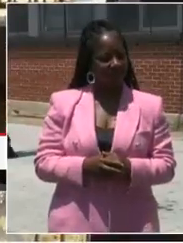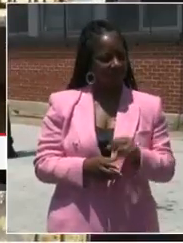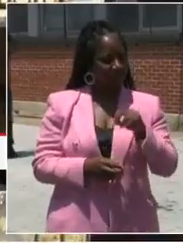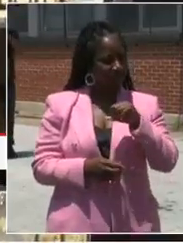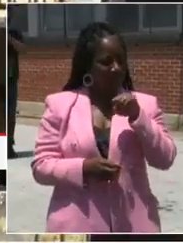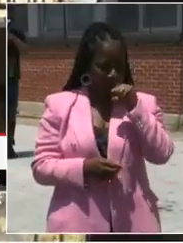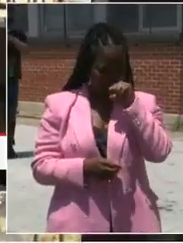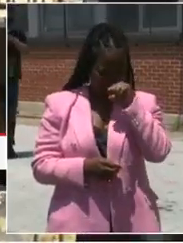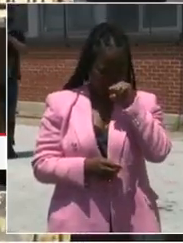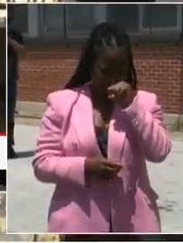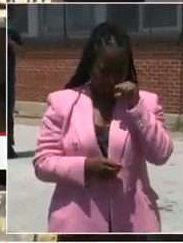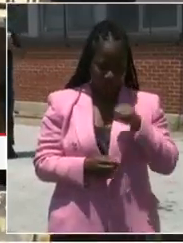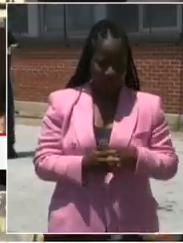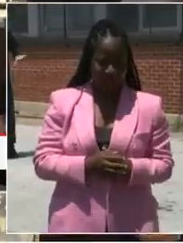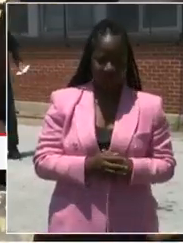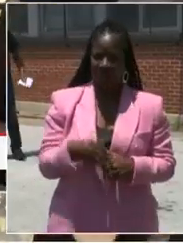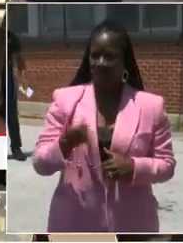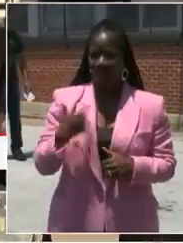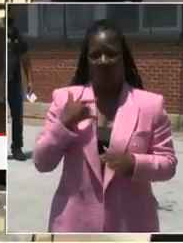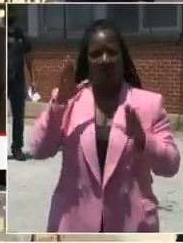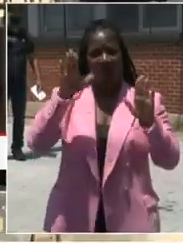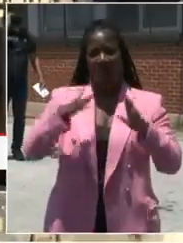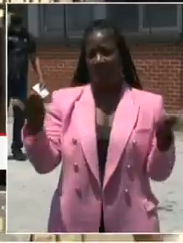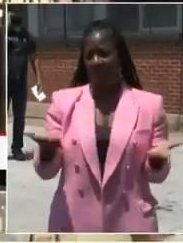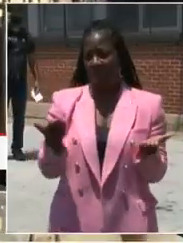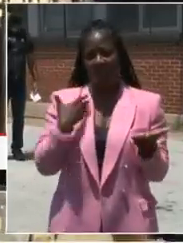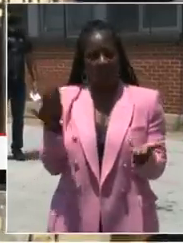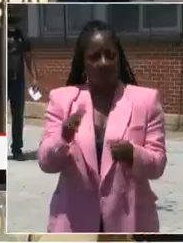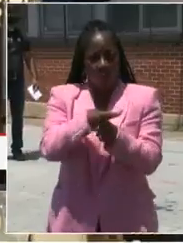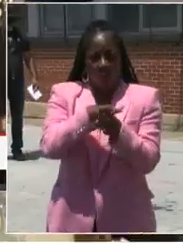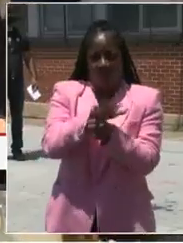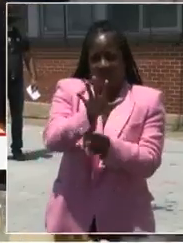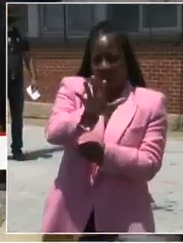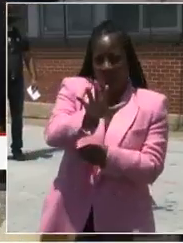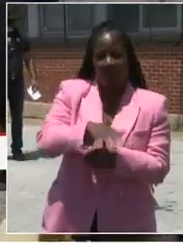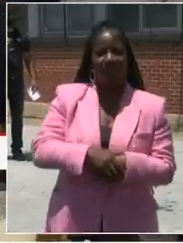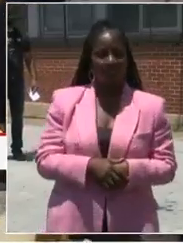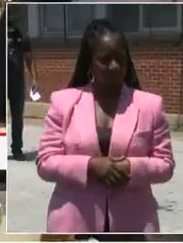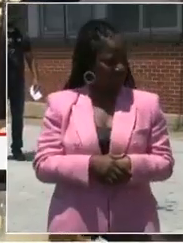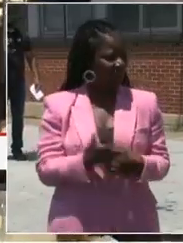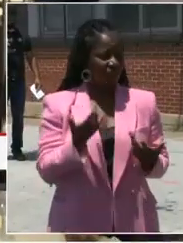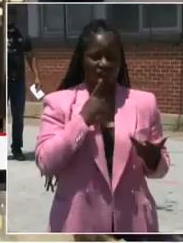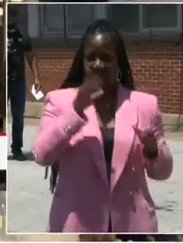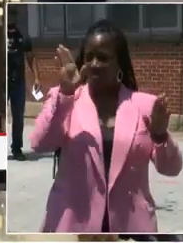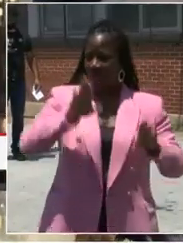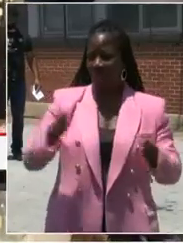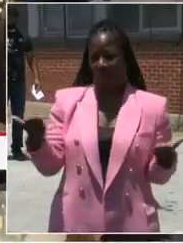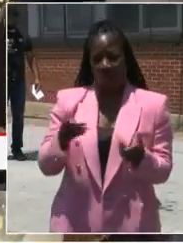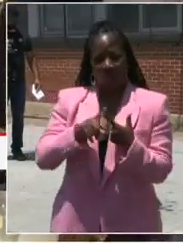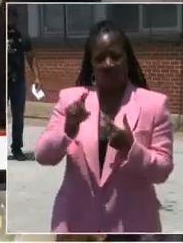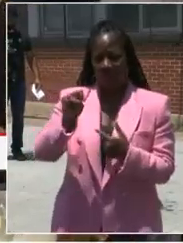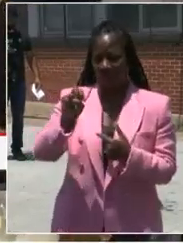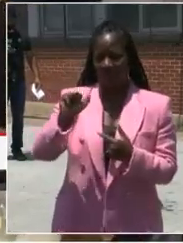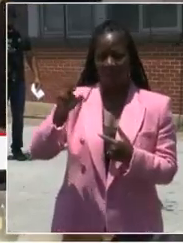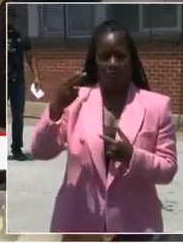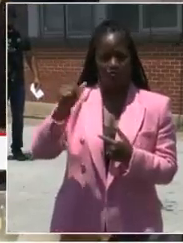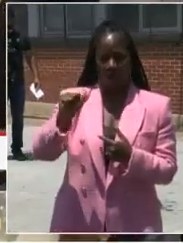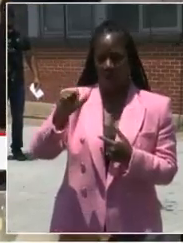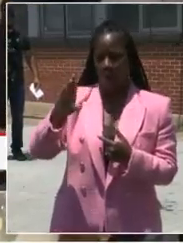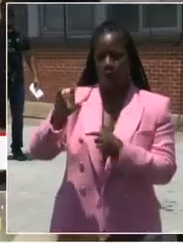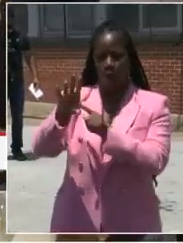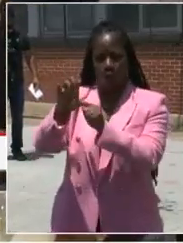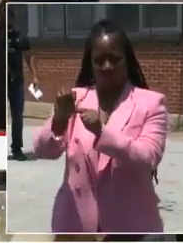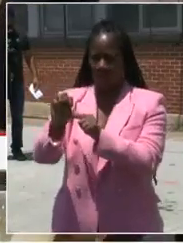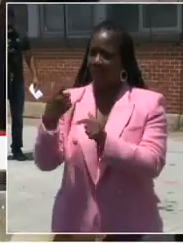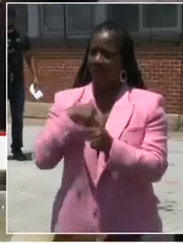And it is wonderful to be here in Ward 5. Wonderful to be with Sasha Bruce, as we have been many